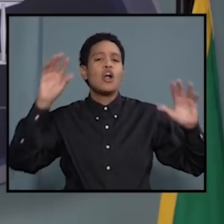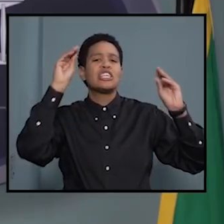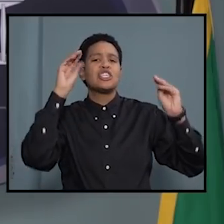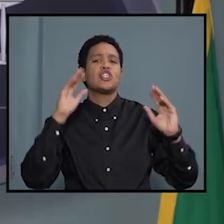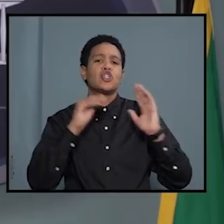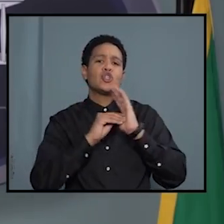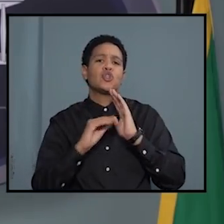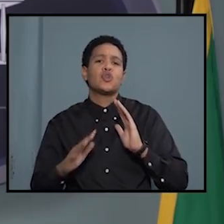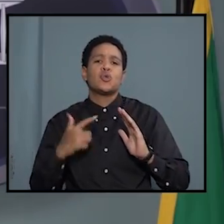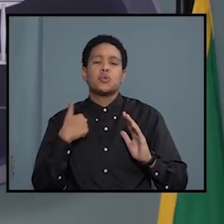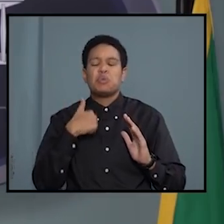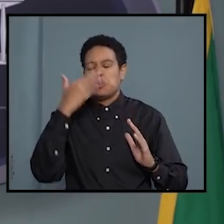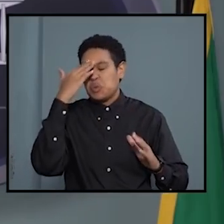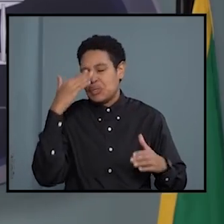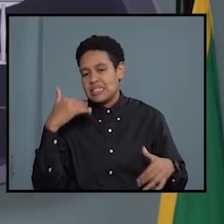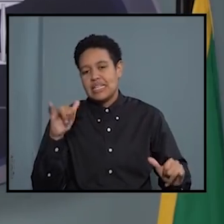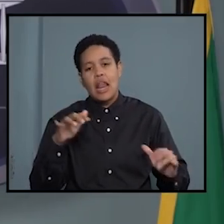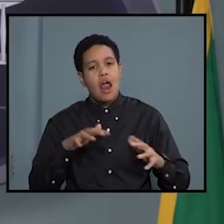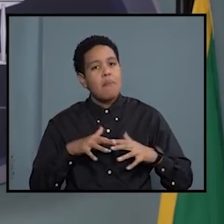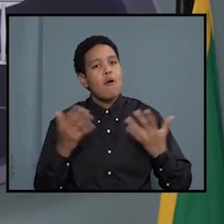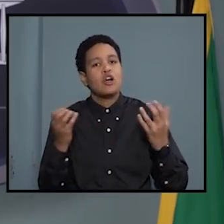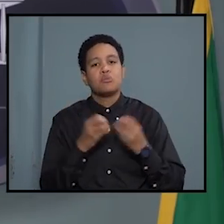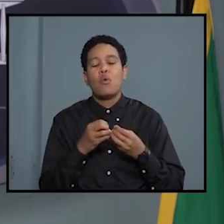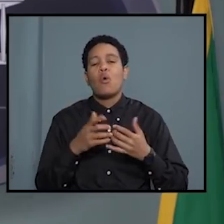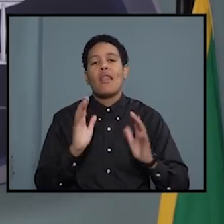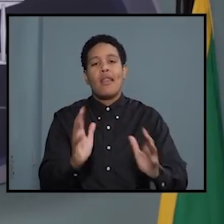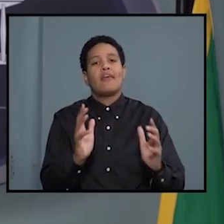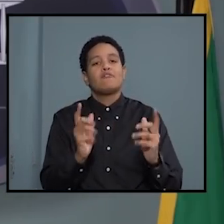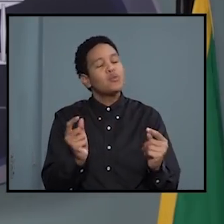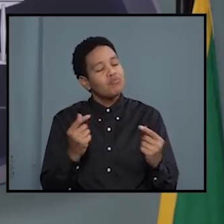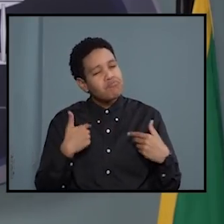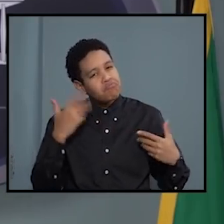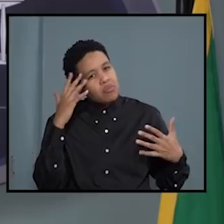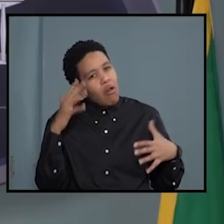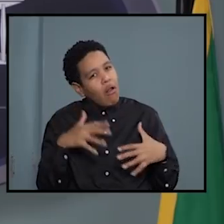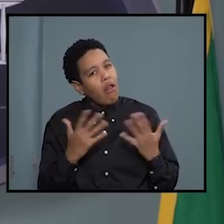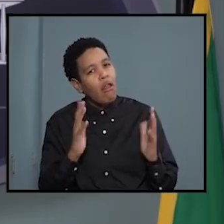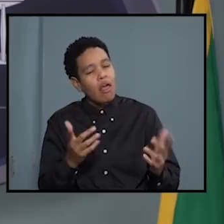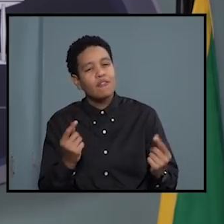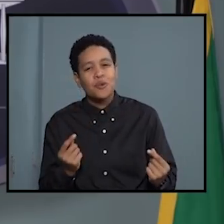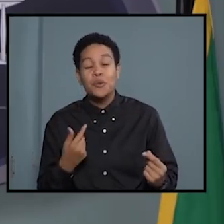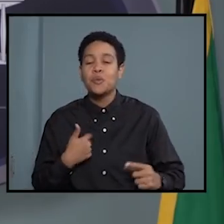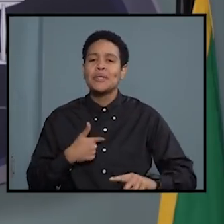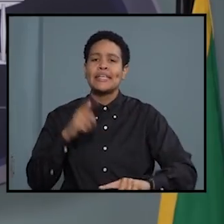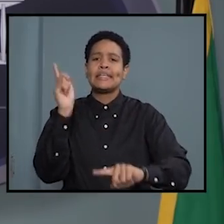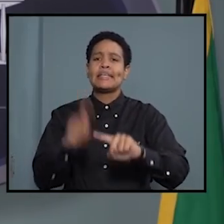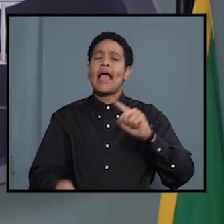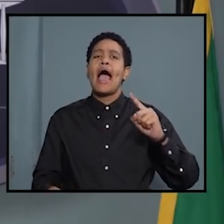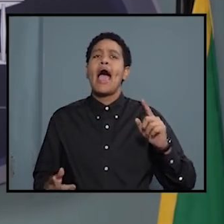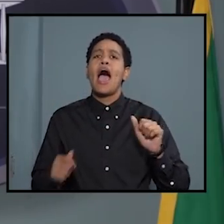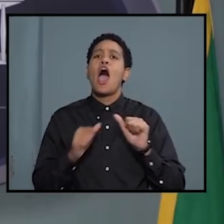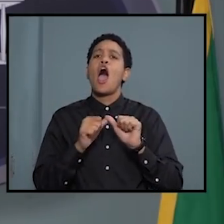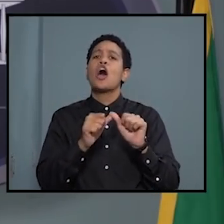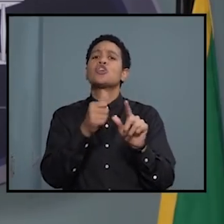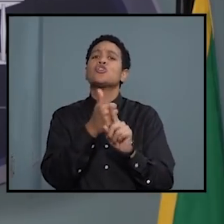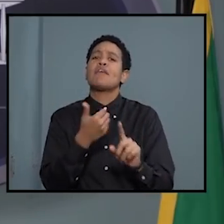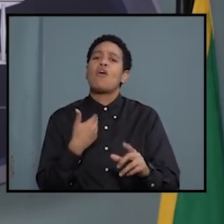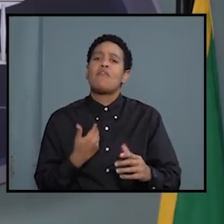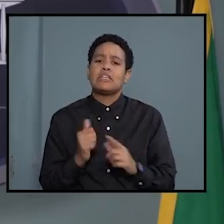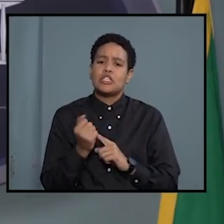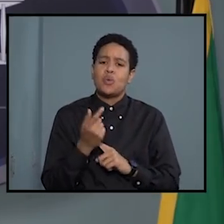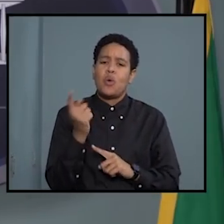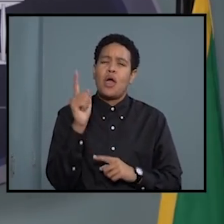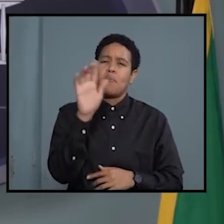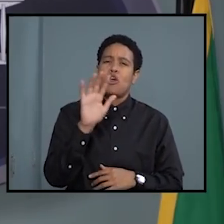we know there is still much more to be done. We cannot continue to have a situation